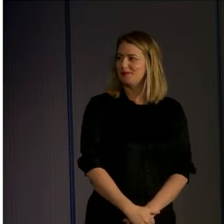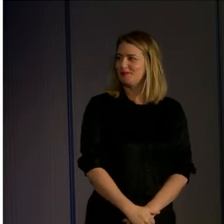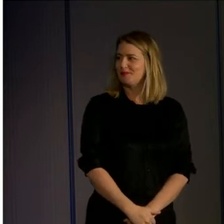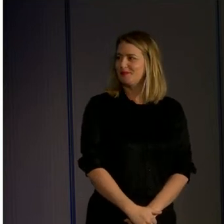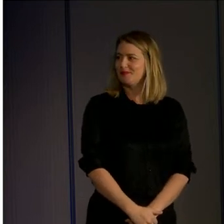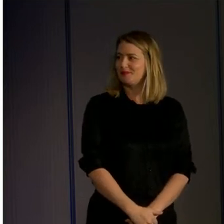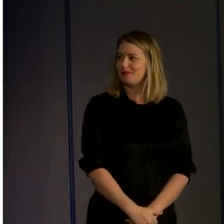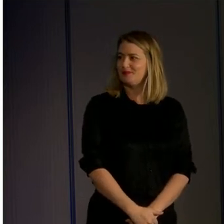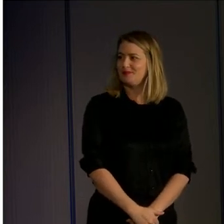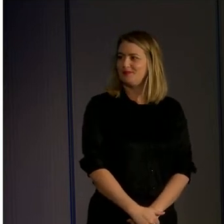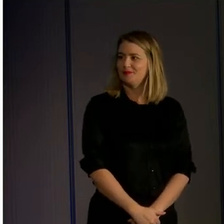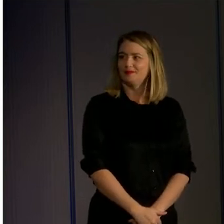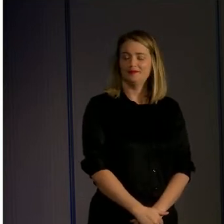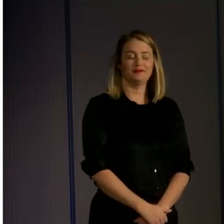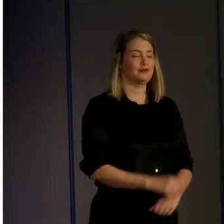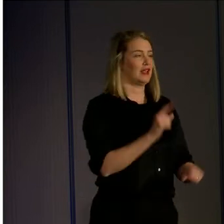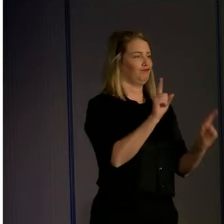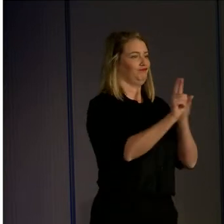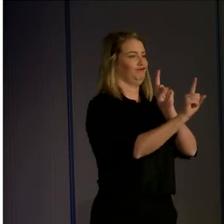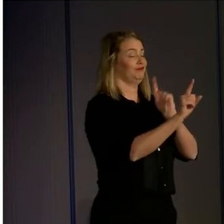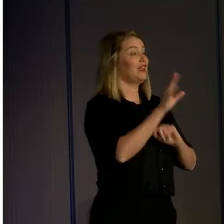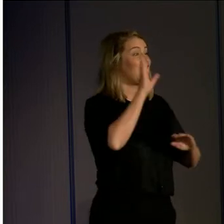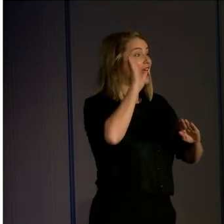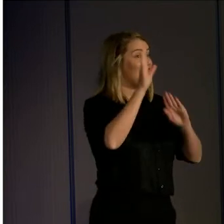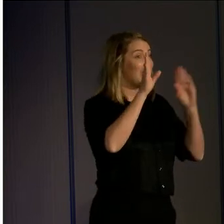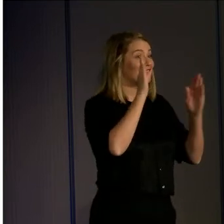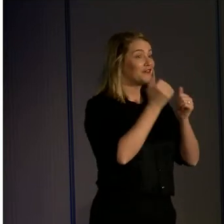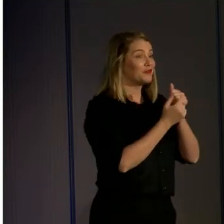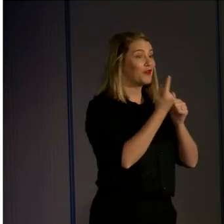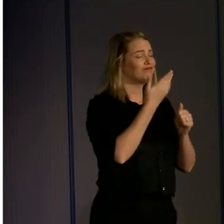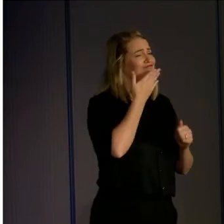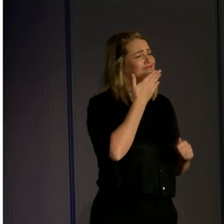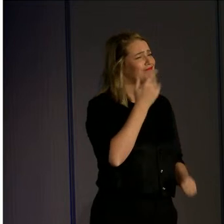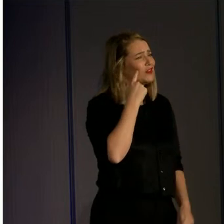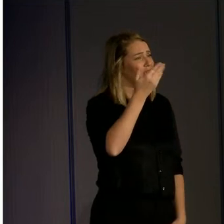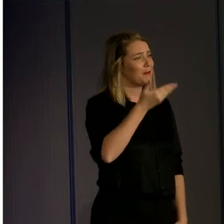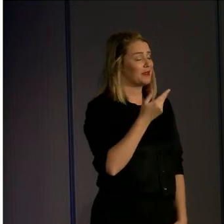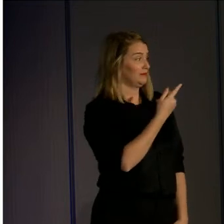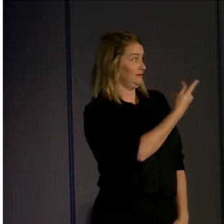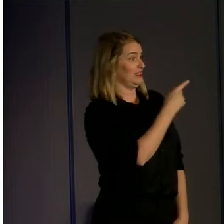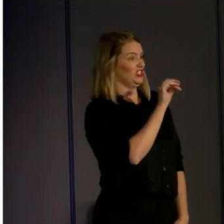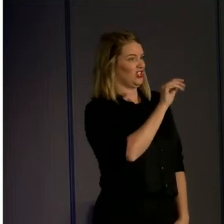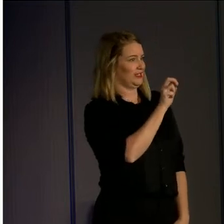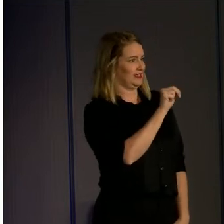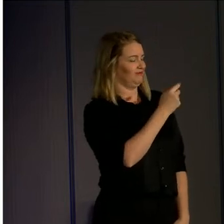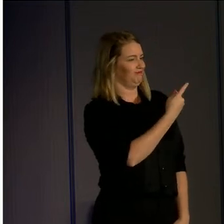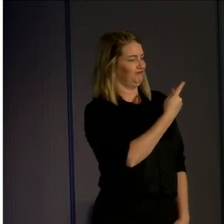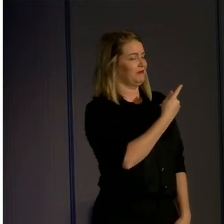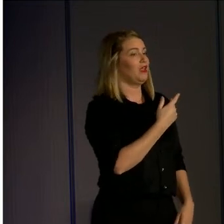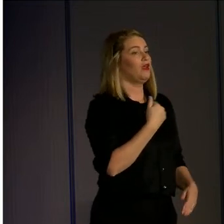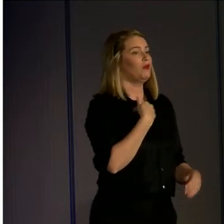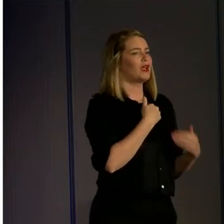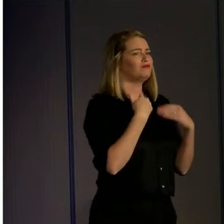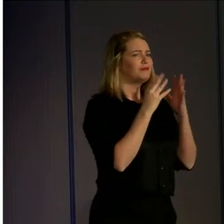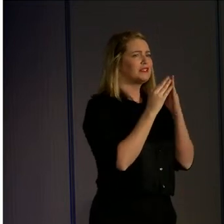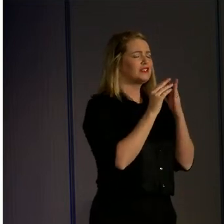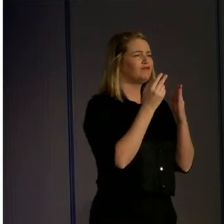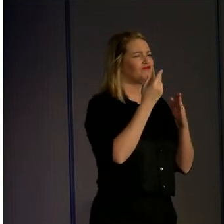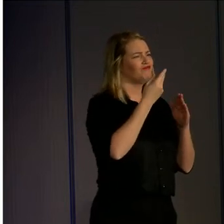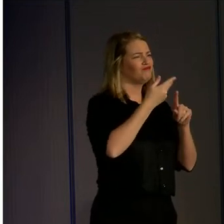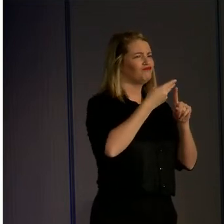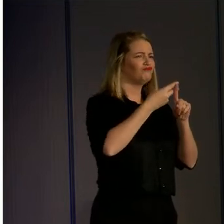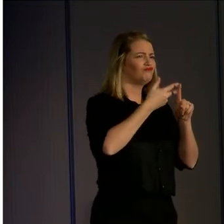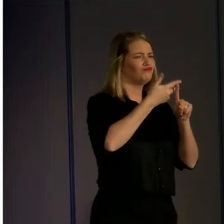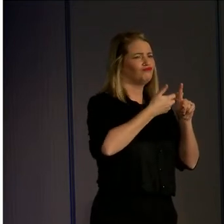I'll go ahead and walk over. Hi, everybody. Thank you so much for coming. Jennison and I had a meeting about 2 months ago thinking about what could we